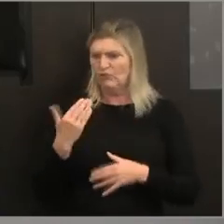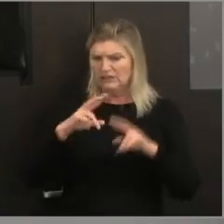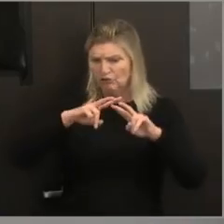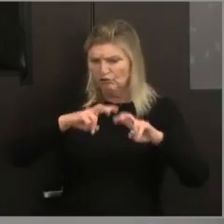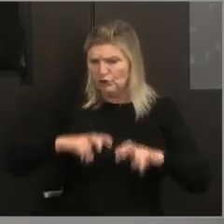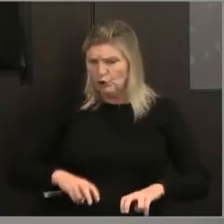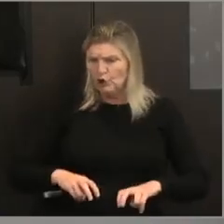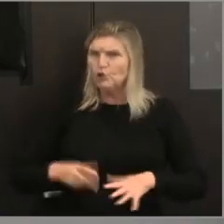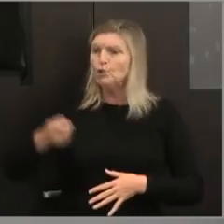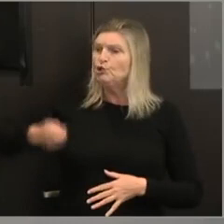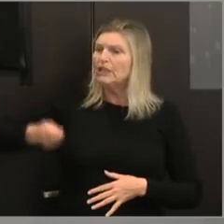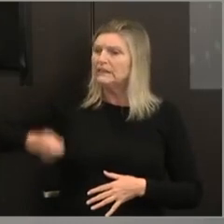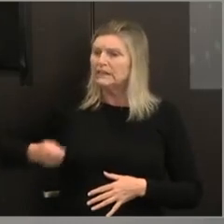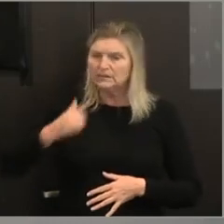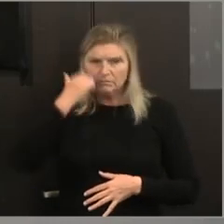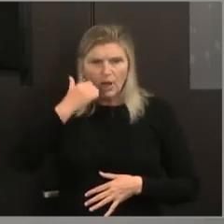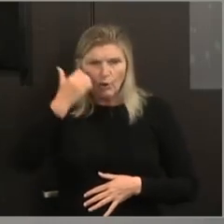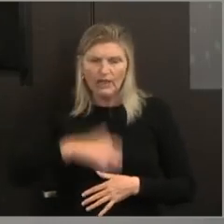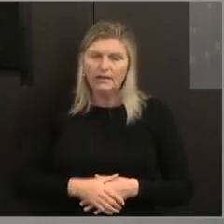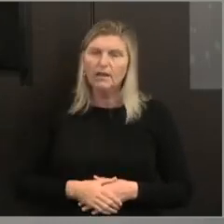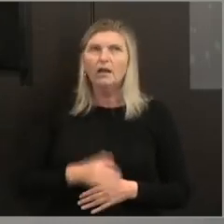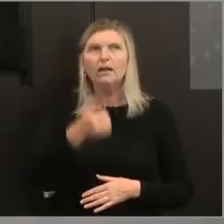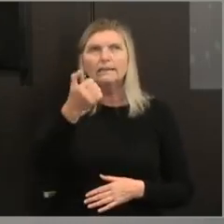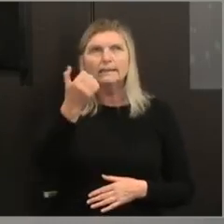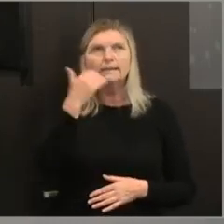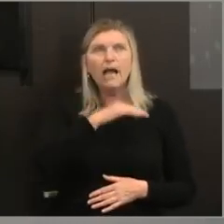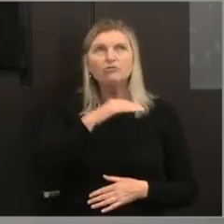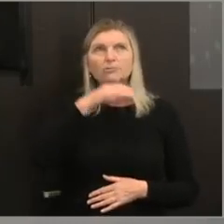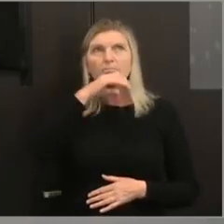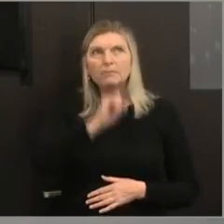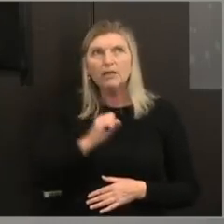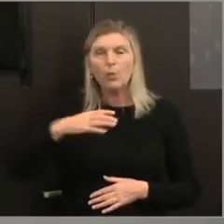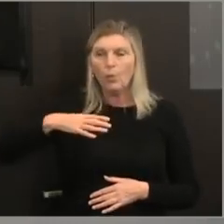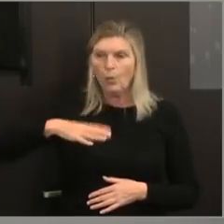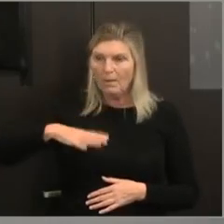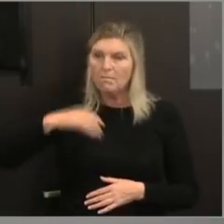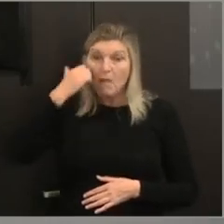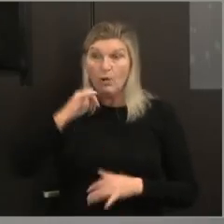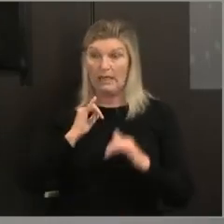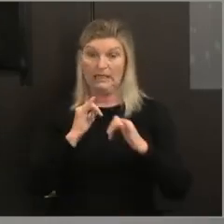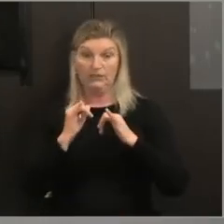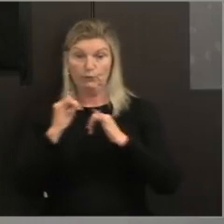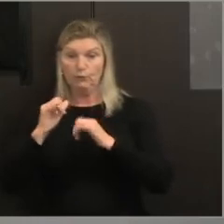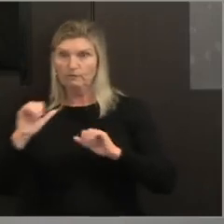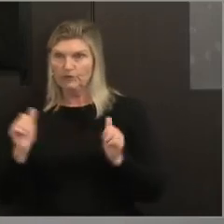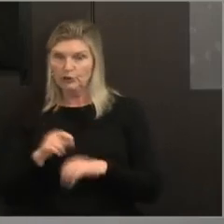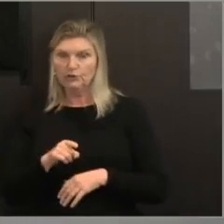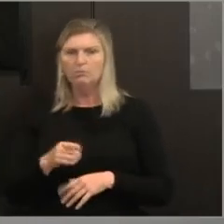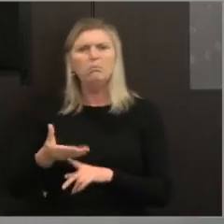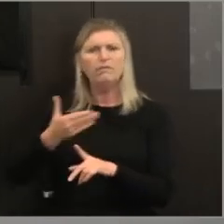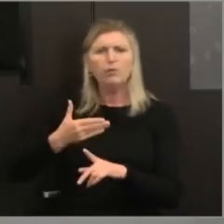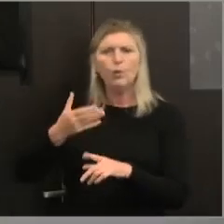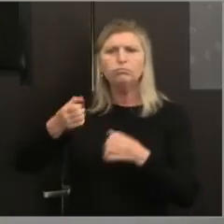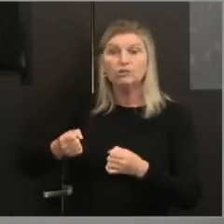done. Of the 600 Māori men and women we interviewed who are or were in